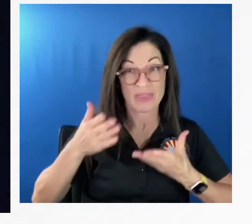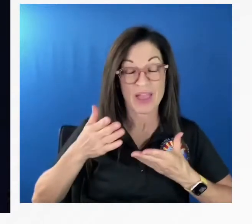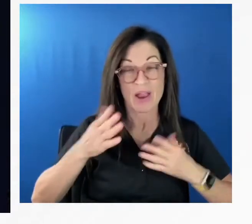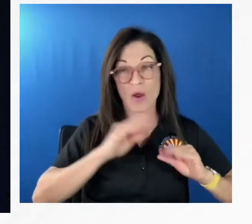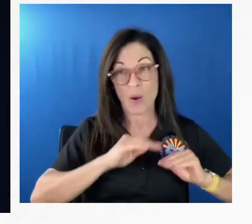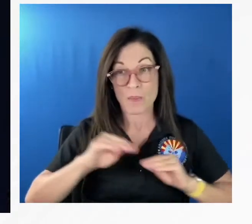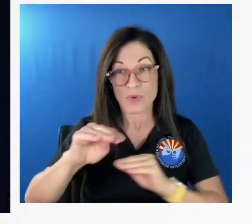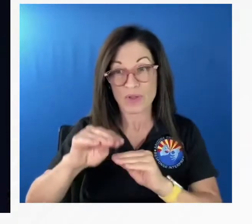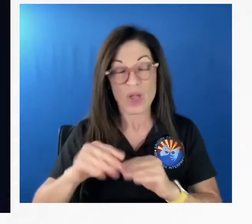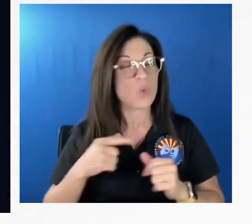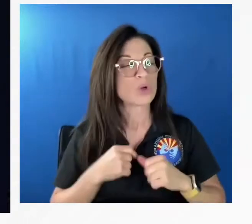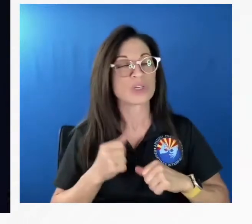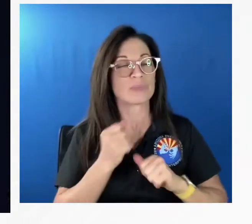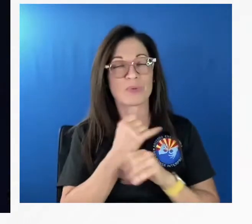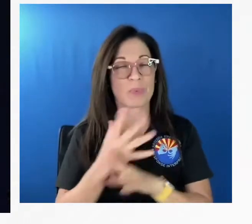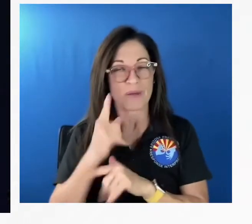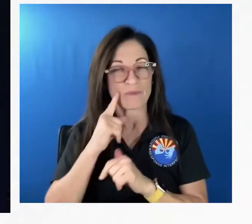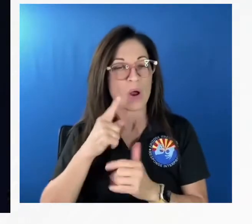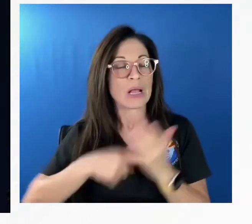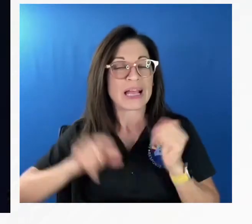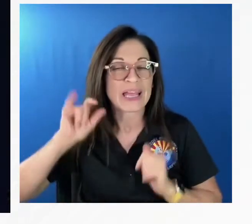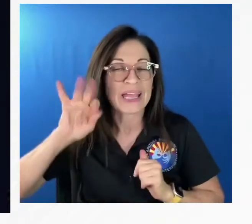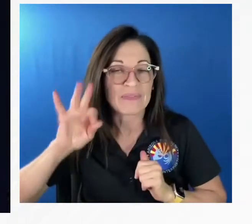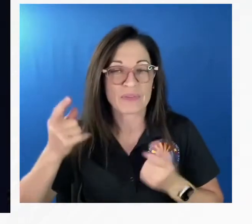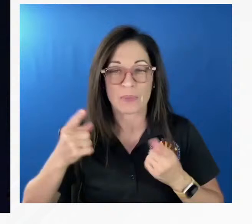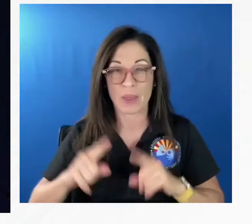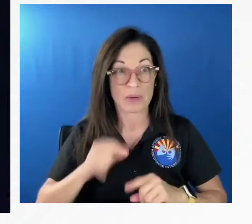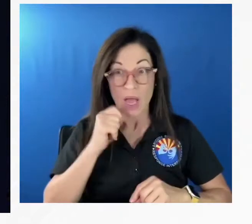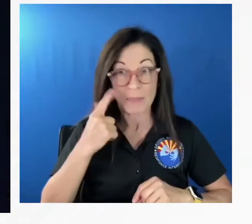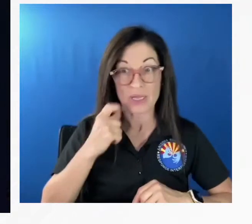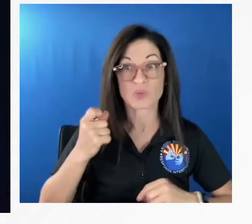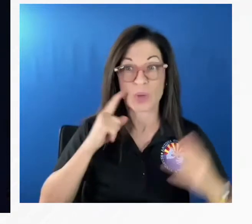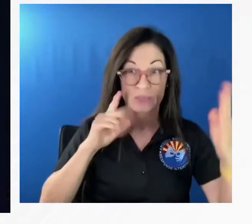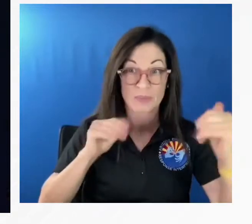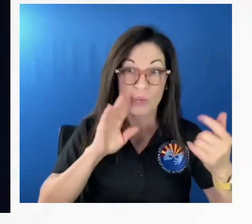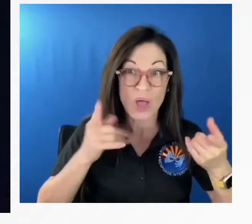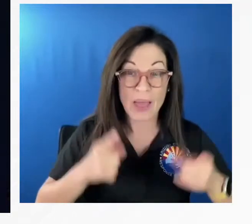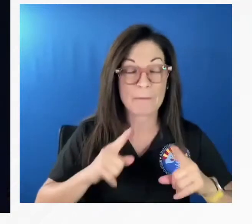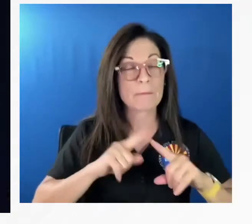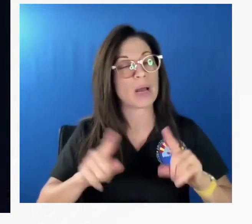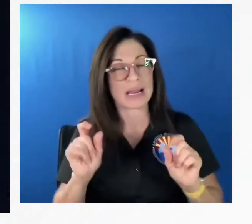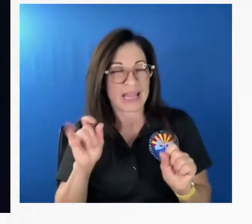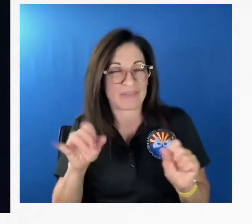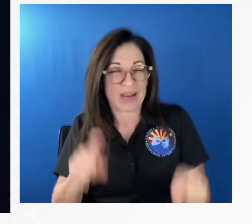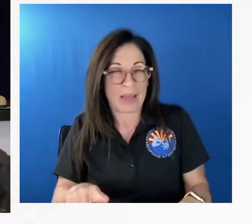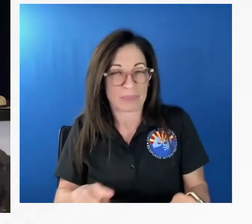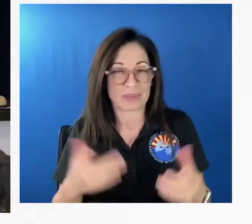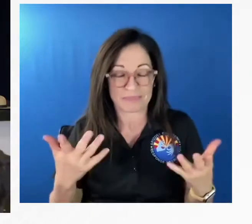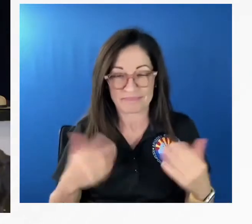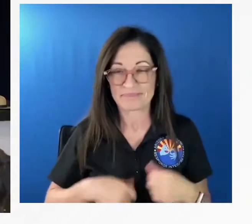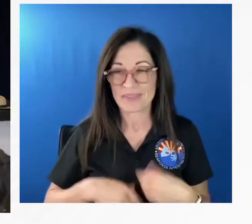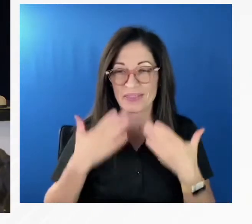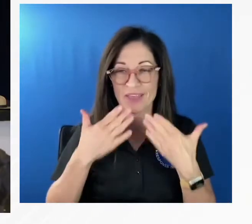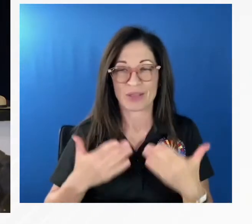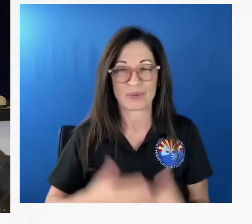what if, not because it's gonna come, but just because of the potential. So that's all I got. Thank you.